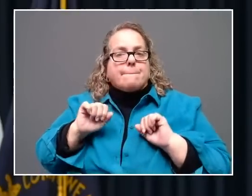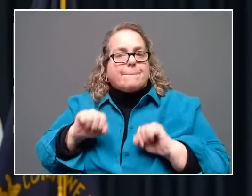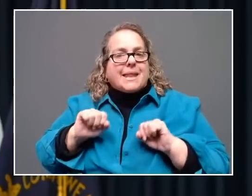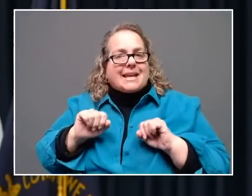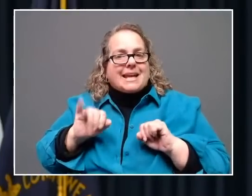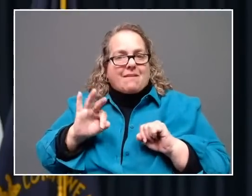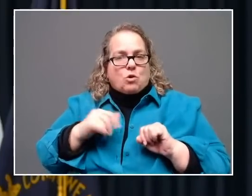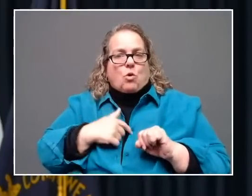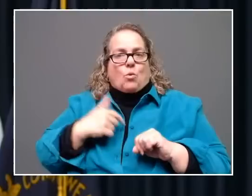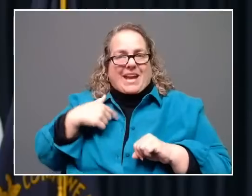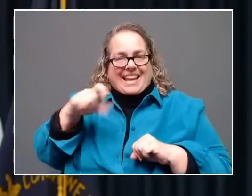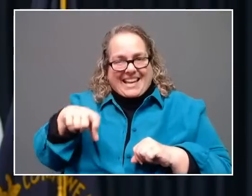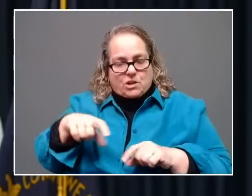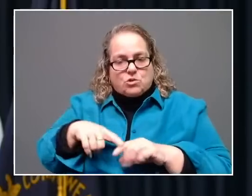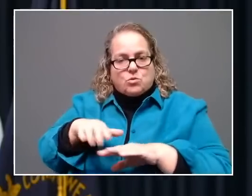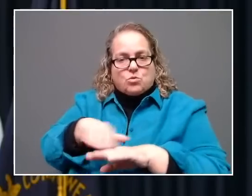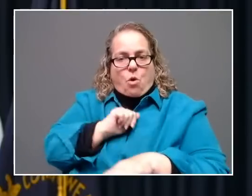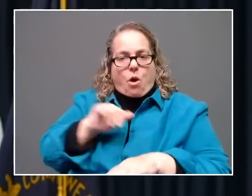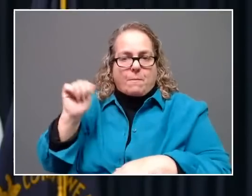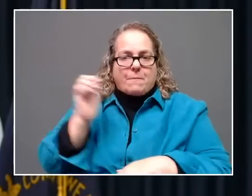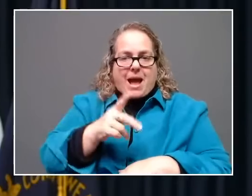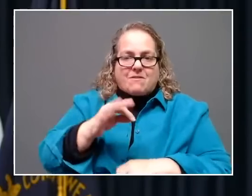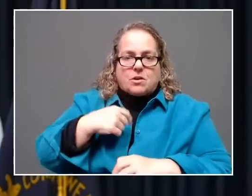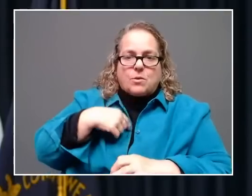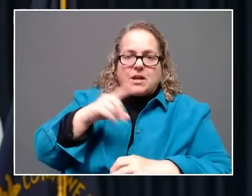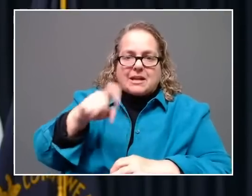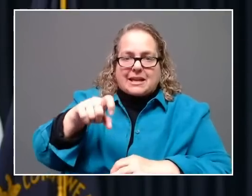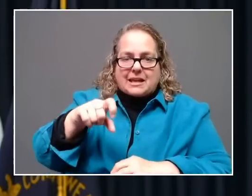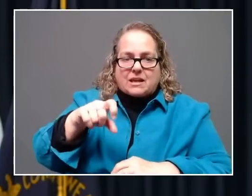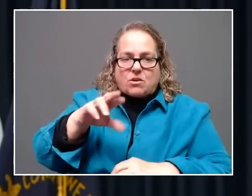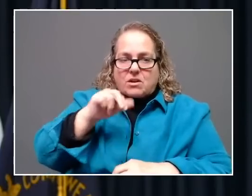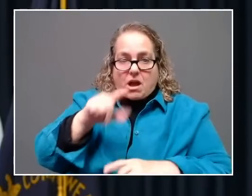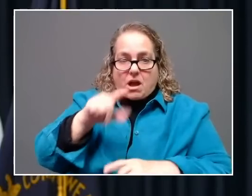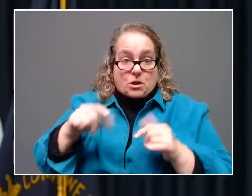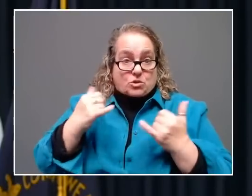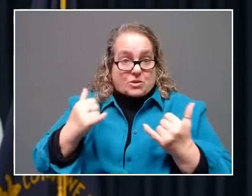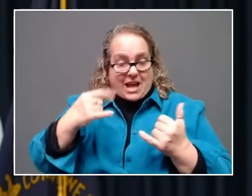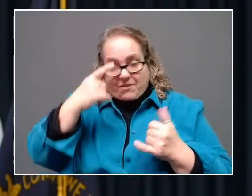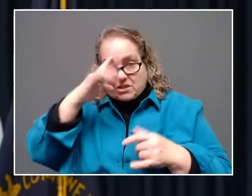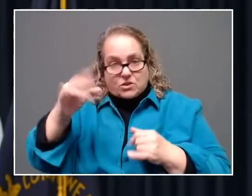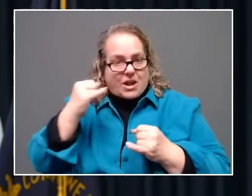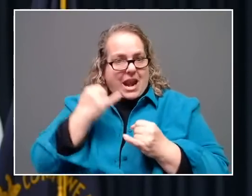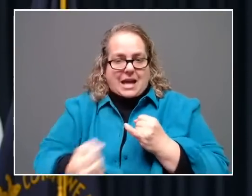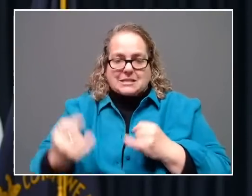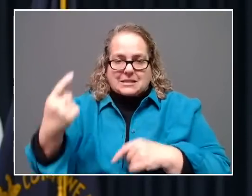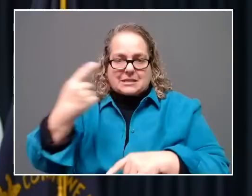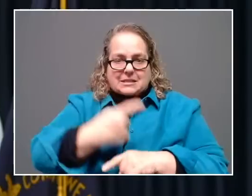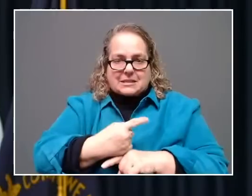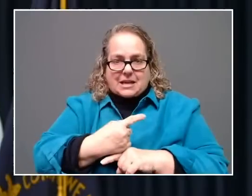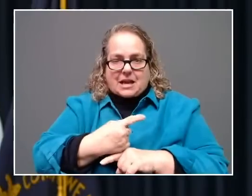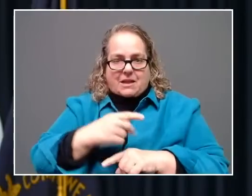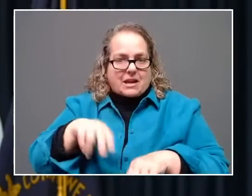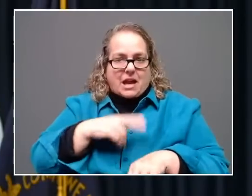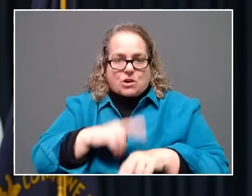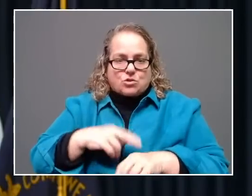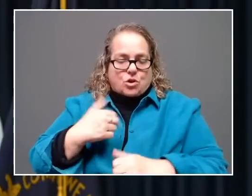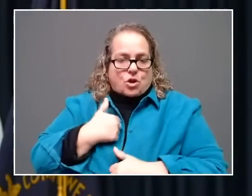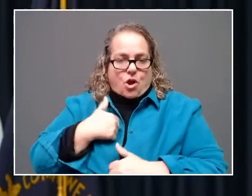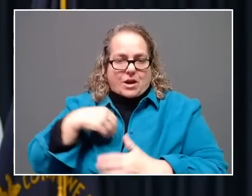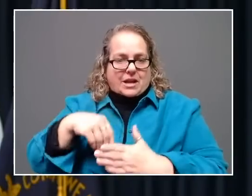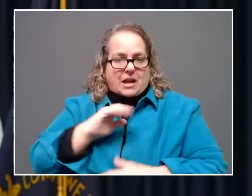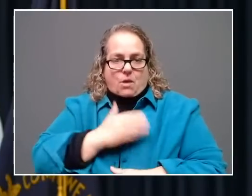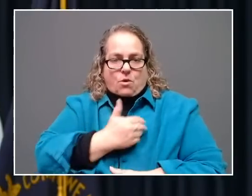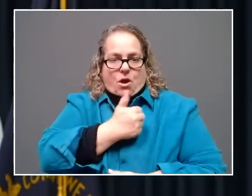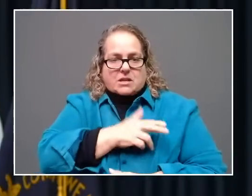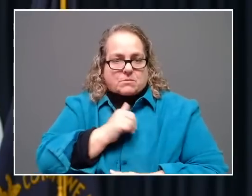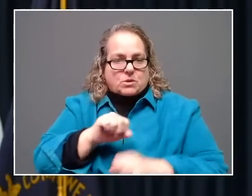up, to do so. But they are, I think today would be the last day that any of them would be in our hospital systems. Now,